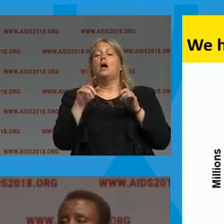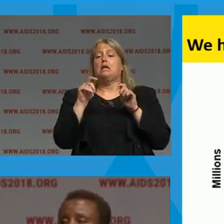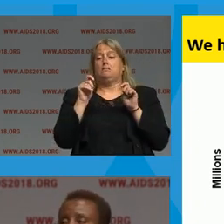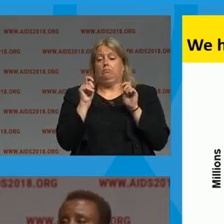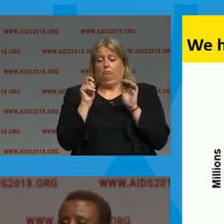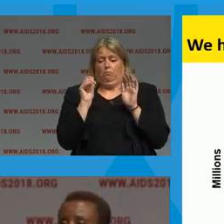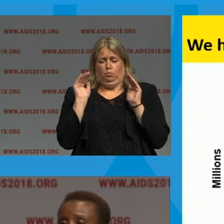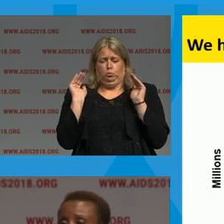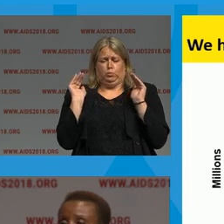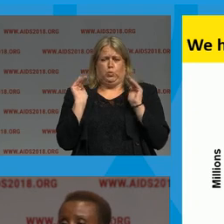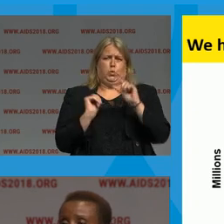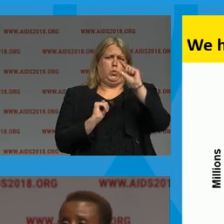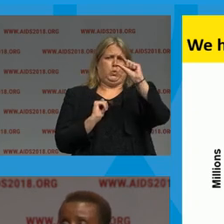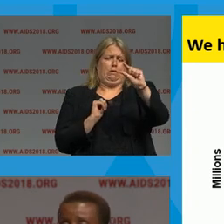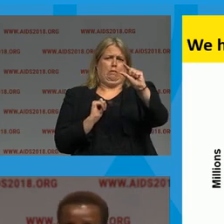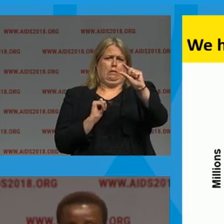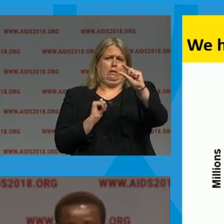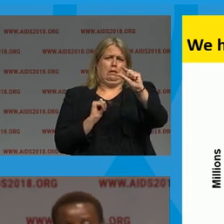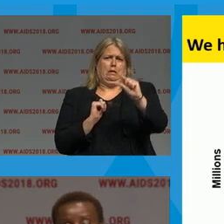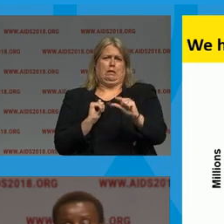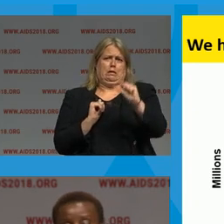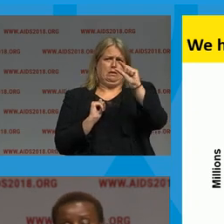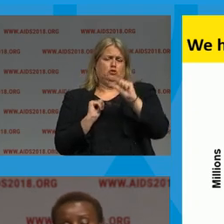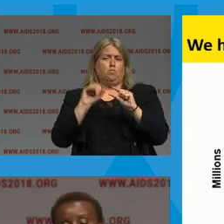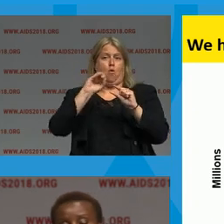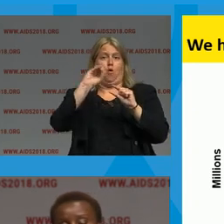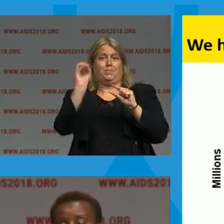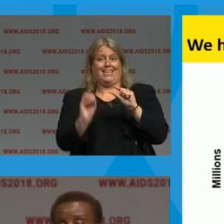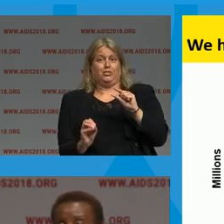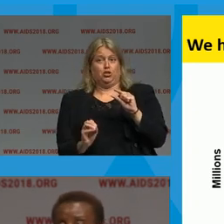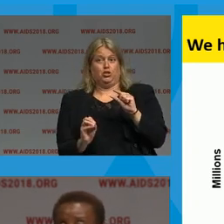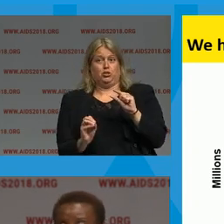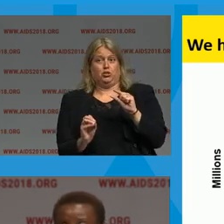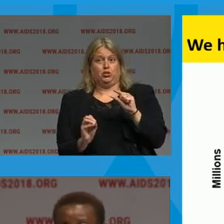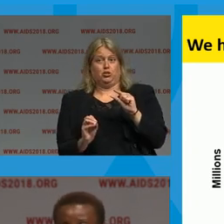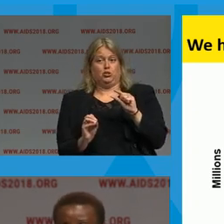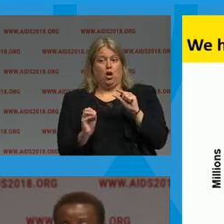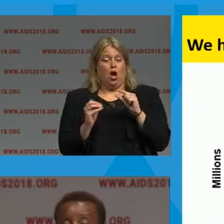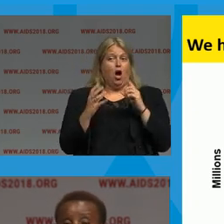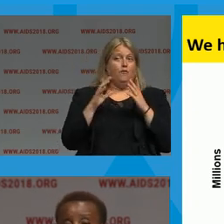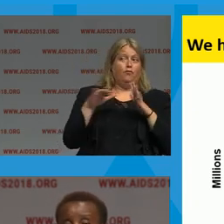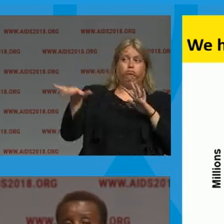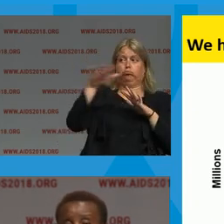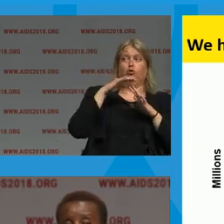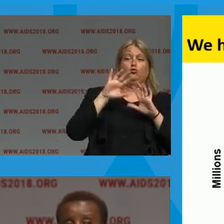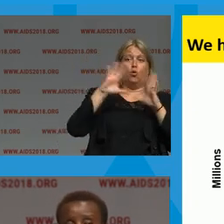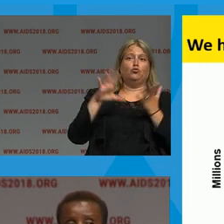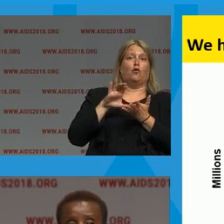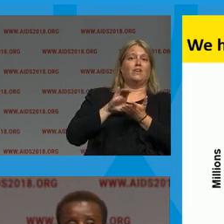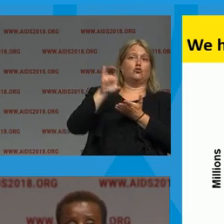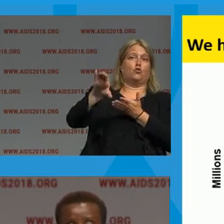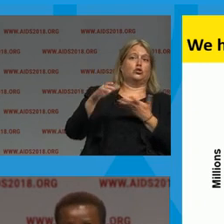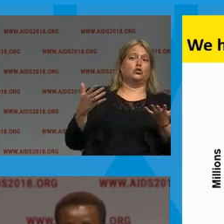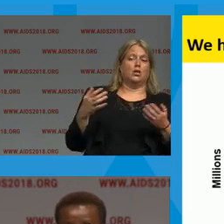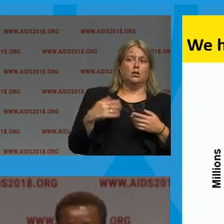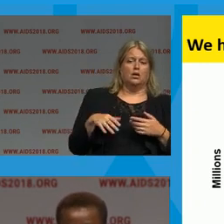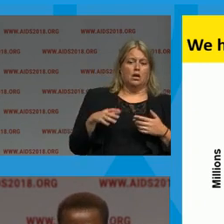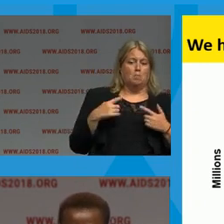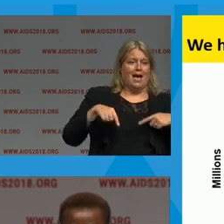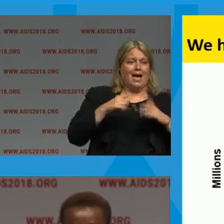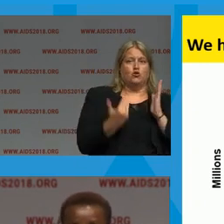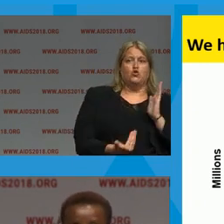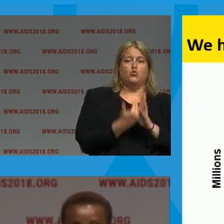significantly small number or small percentage of the resources that we have. We will not be able to reduce our